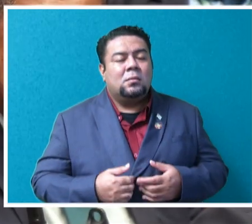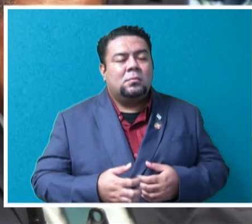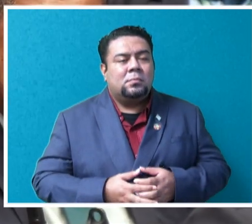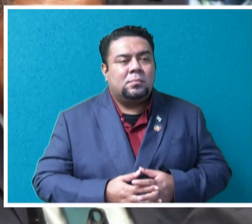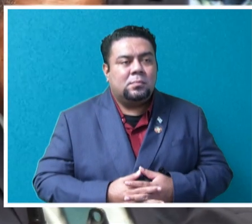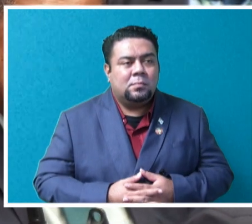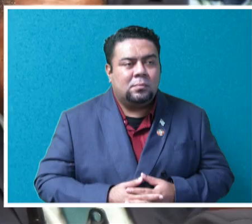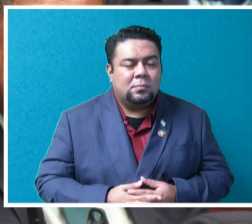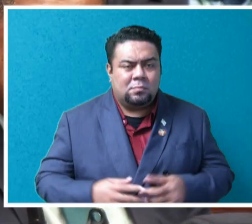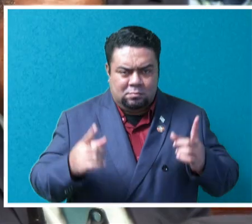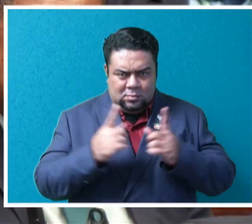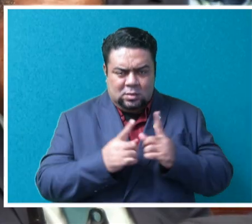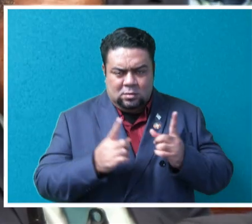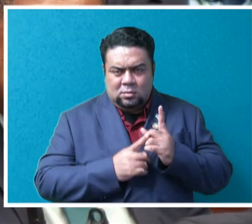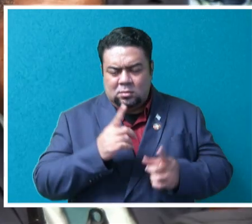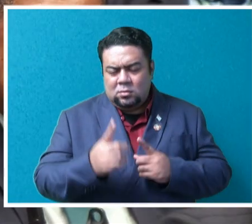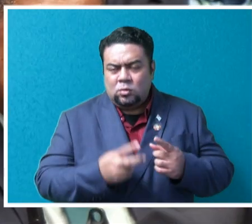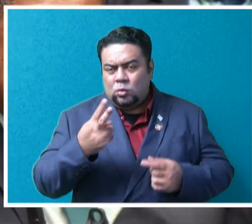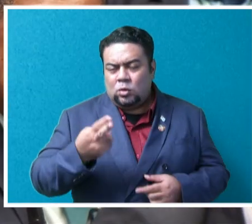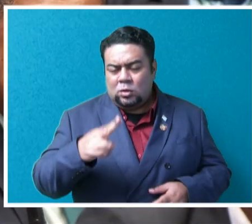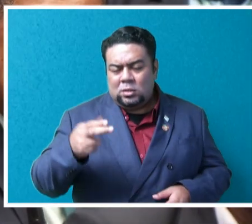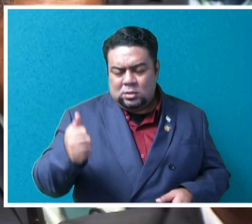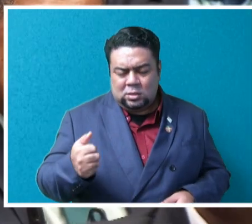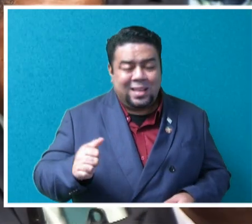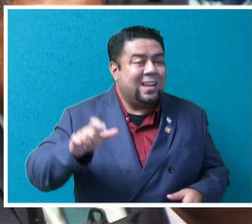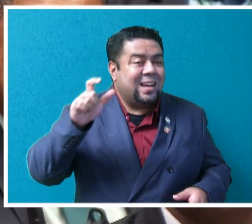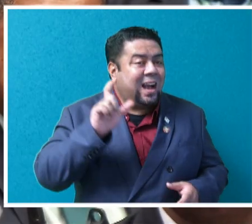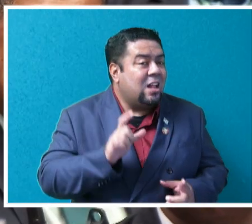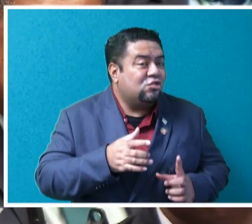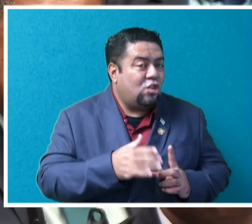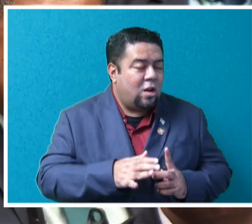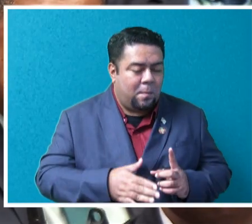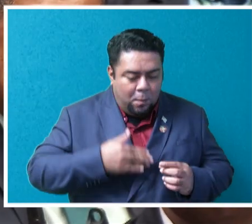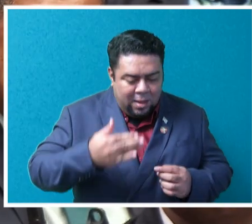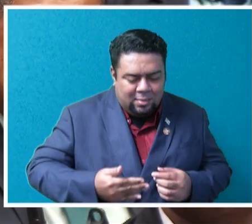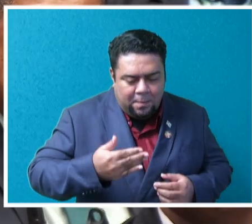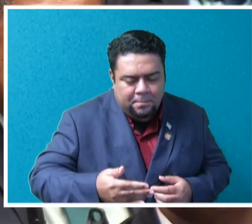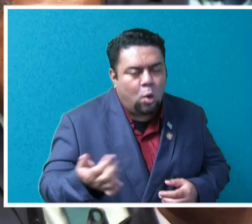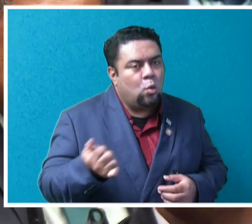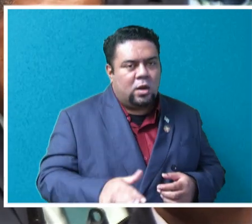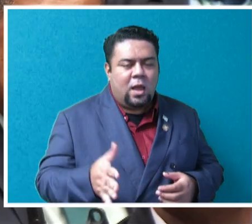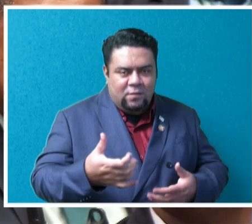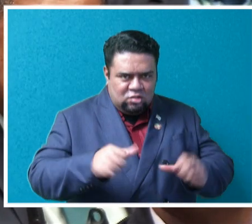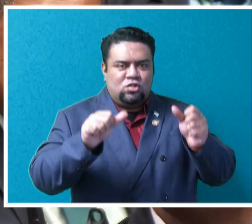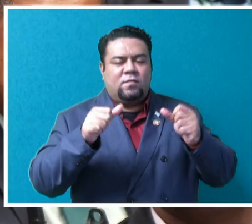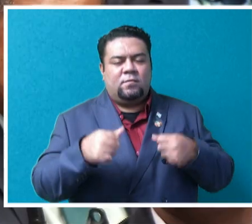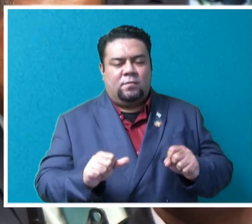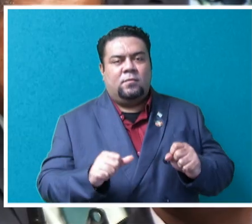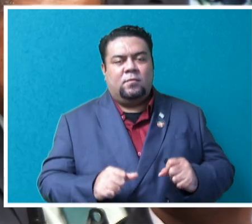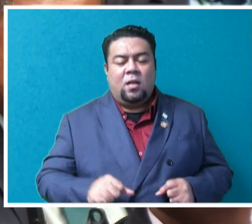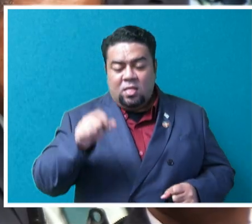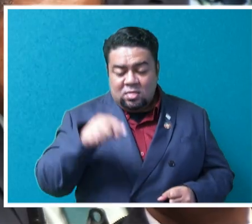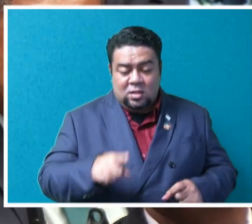2026, building on cultural momentum already achieved. This work complements